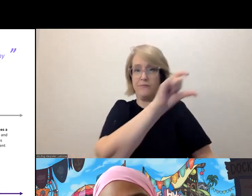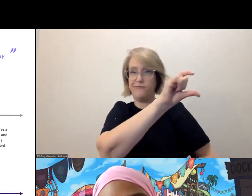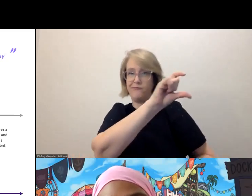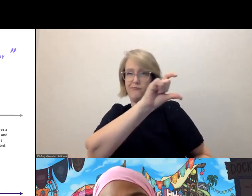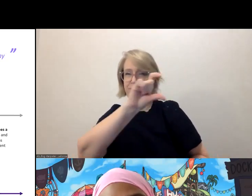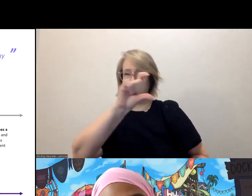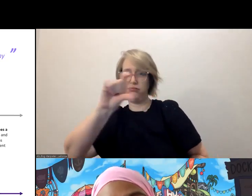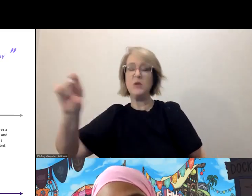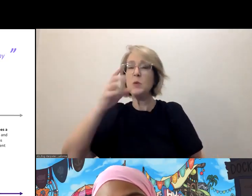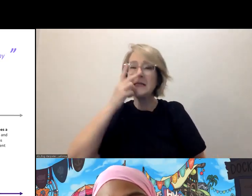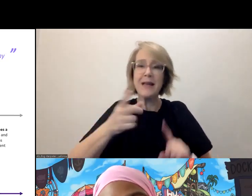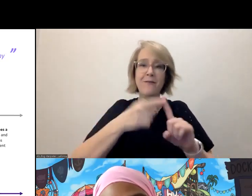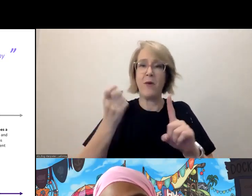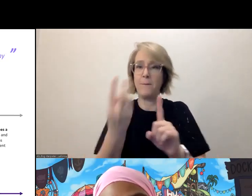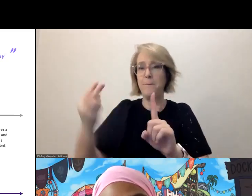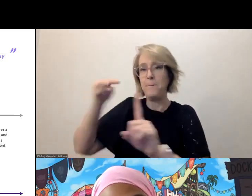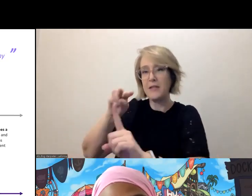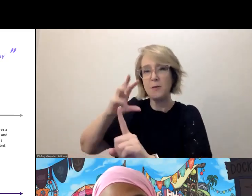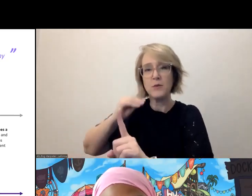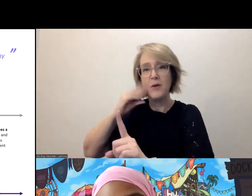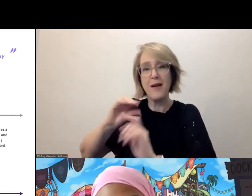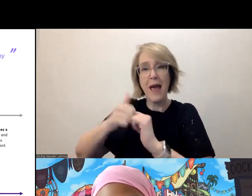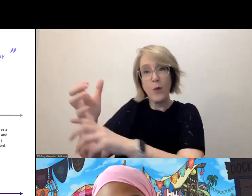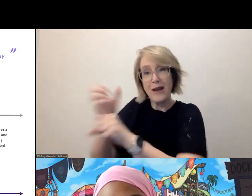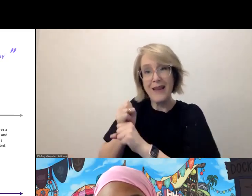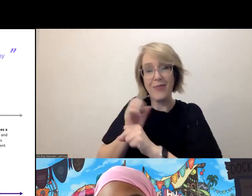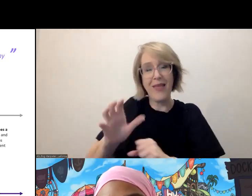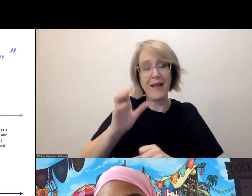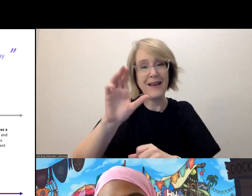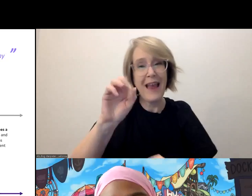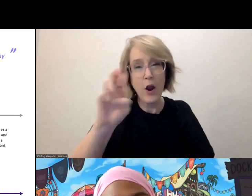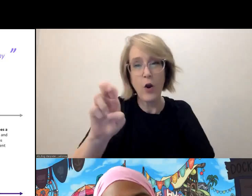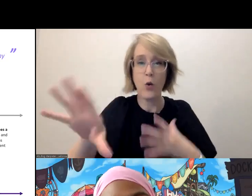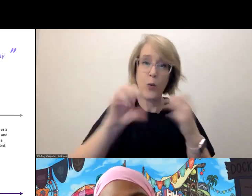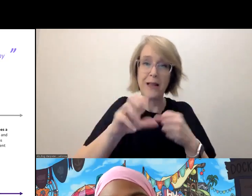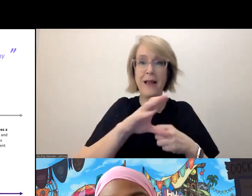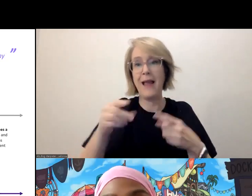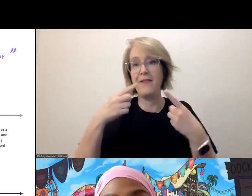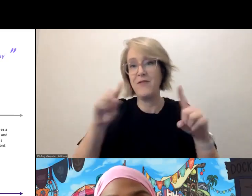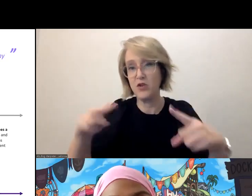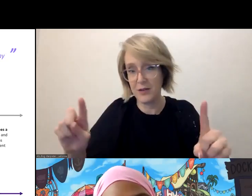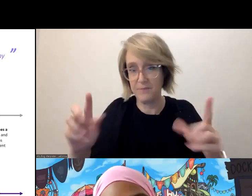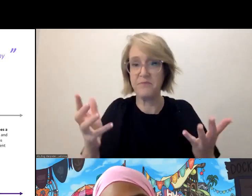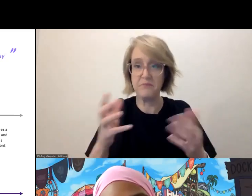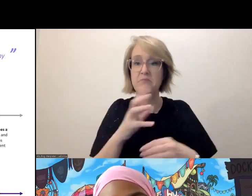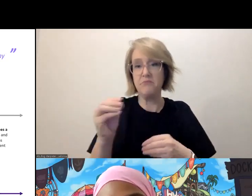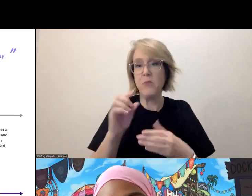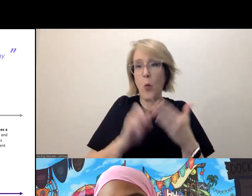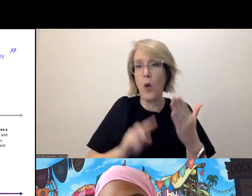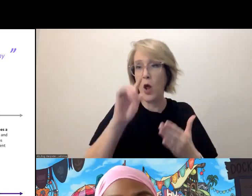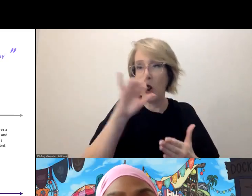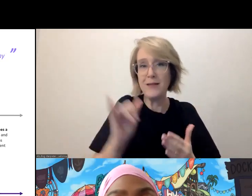patient population and how we can receive care quickly, efficiently. And what it looks like is just giving you